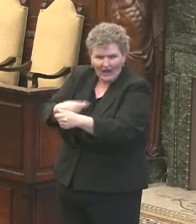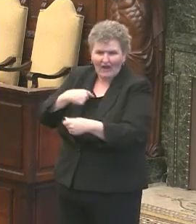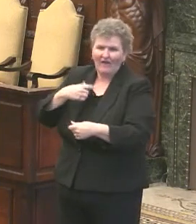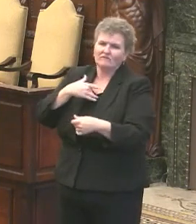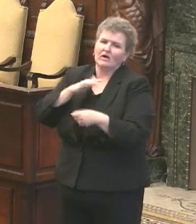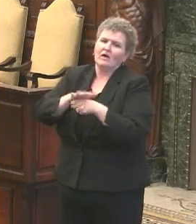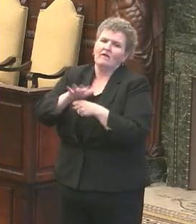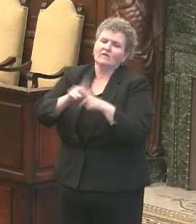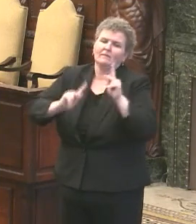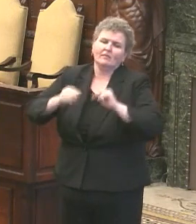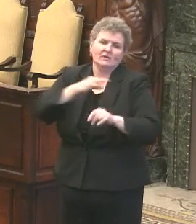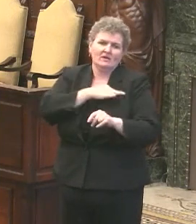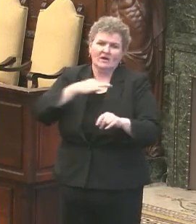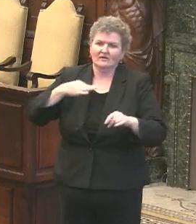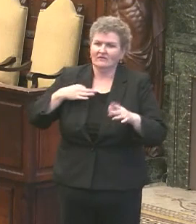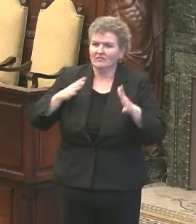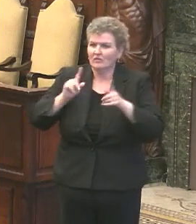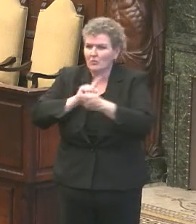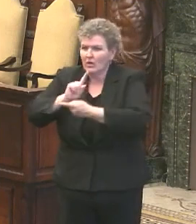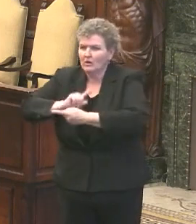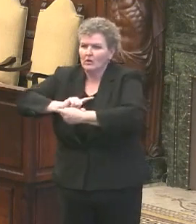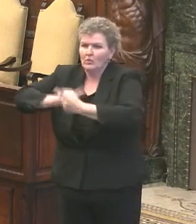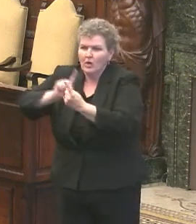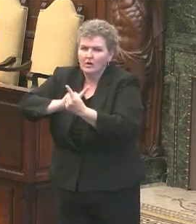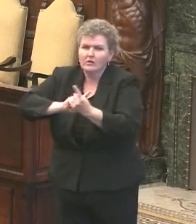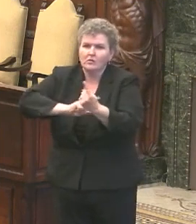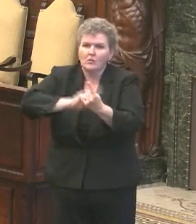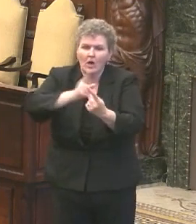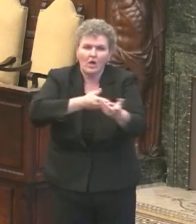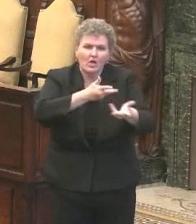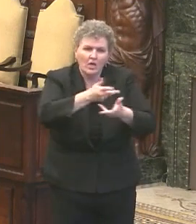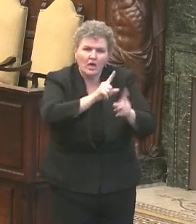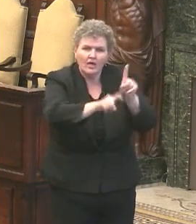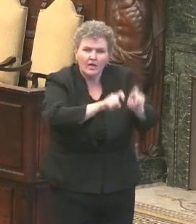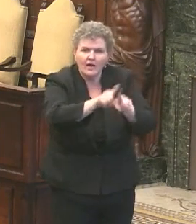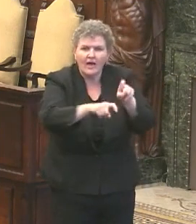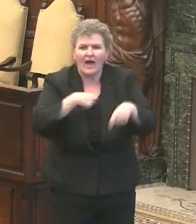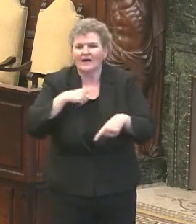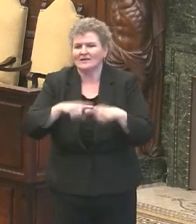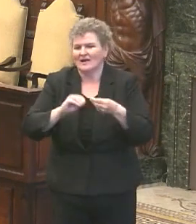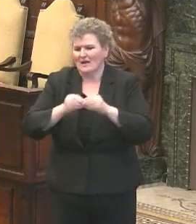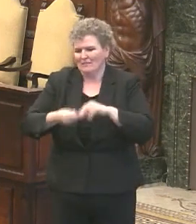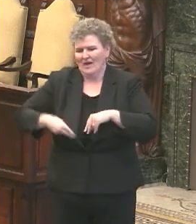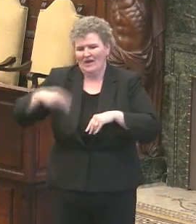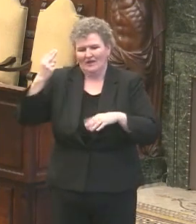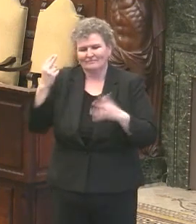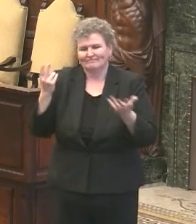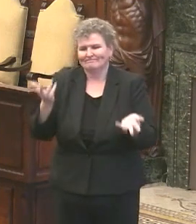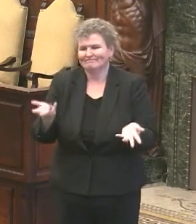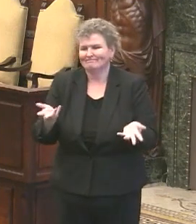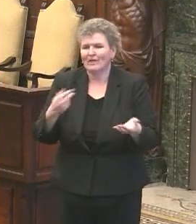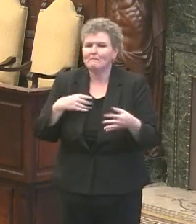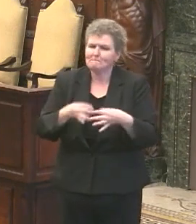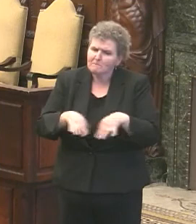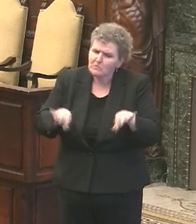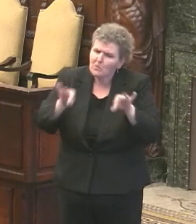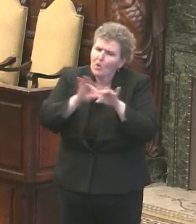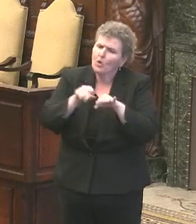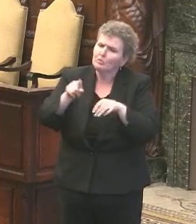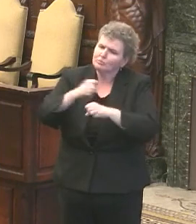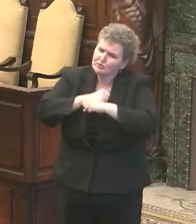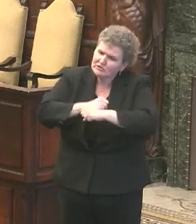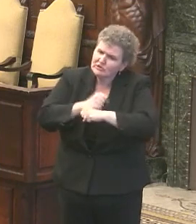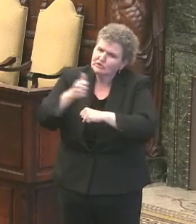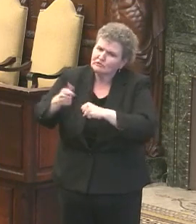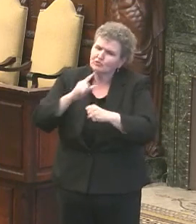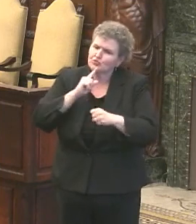case management for every case that's being reported today, given the very large numbers. Then we're going to do everything we can to protect people who are particularly